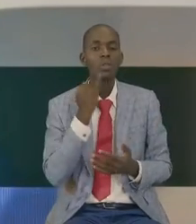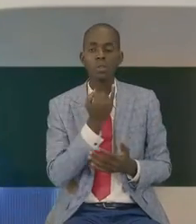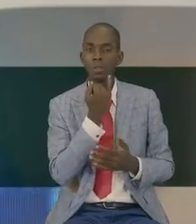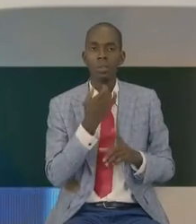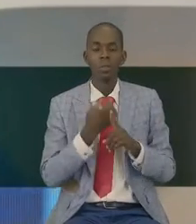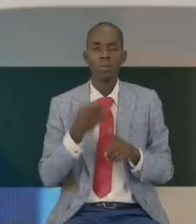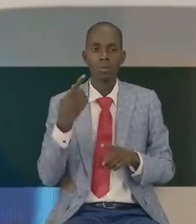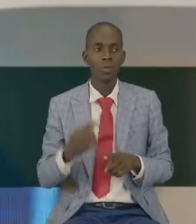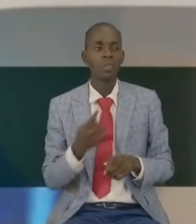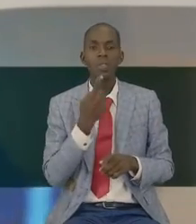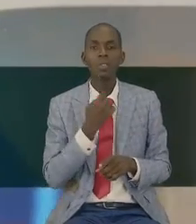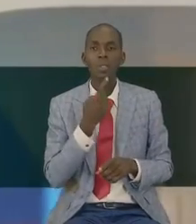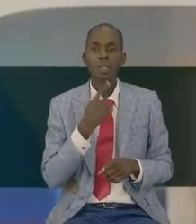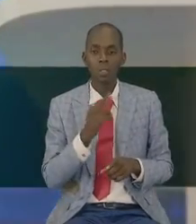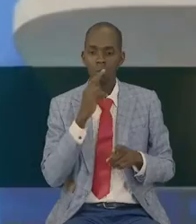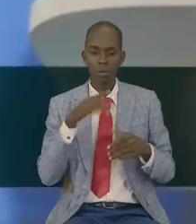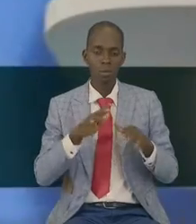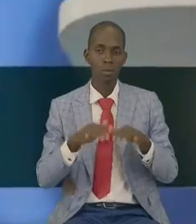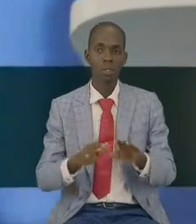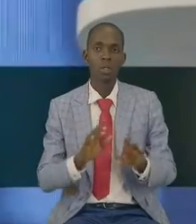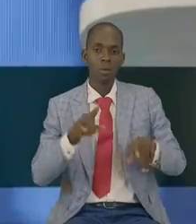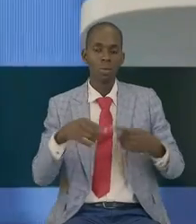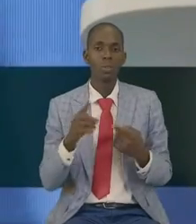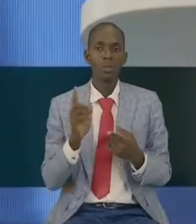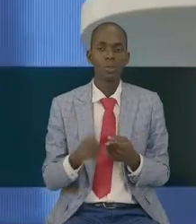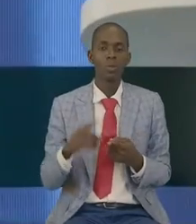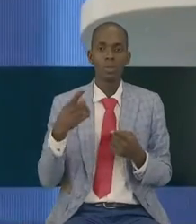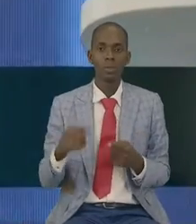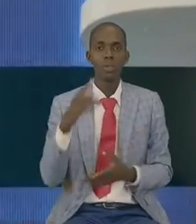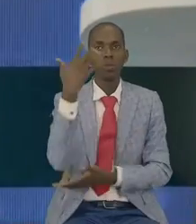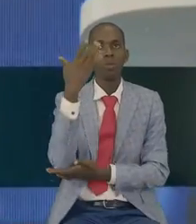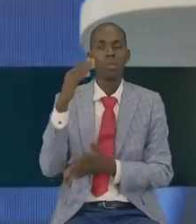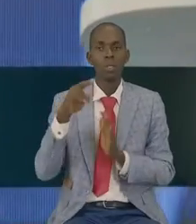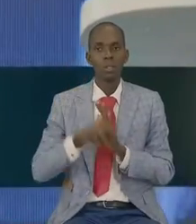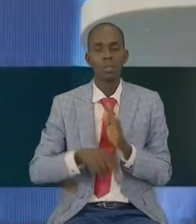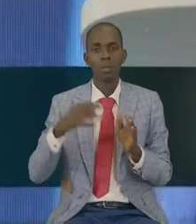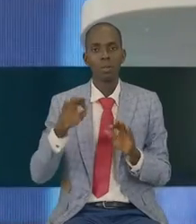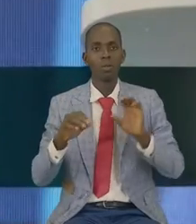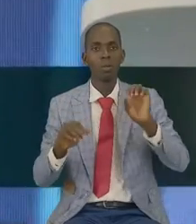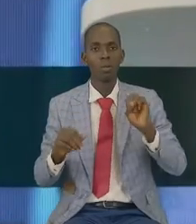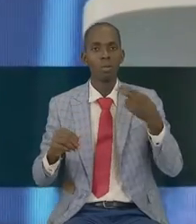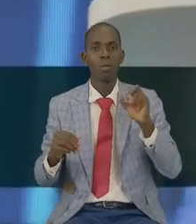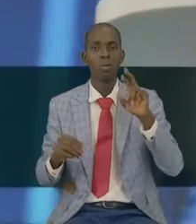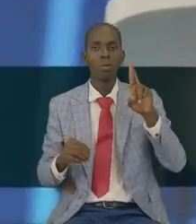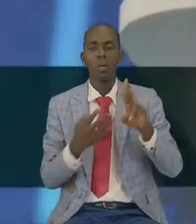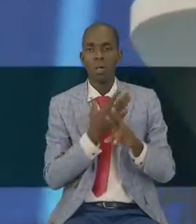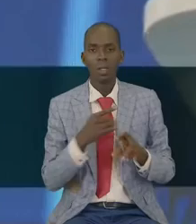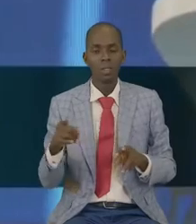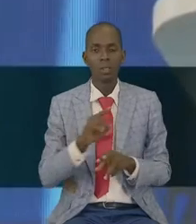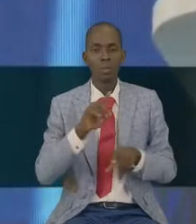went out into the wilderness of Shur, and they went 3 days in the wilderness